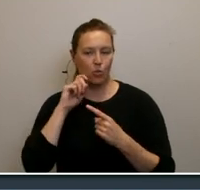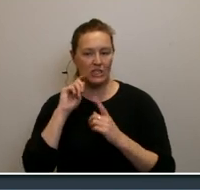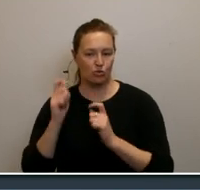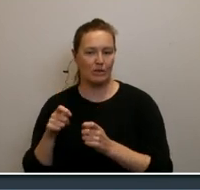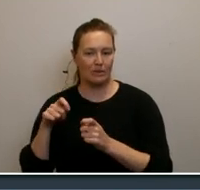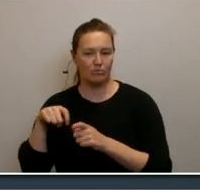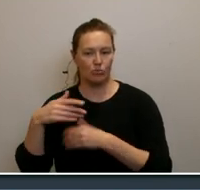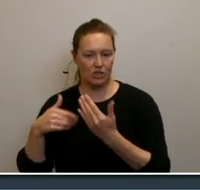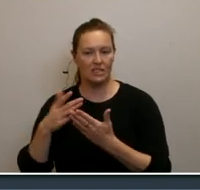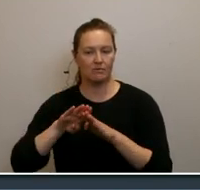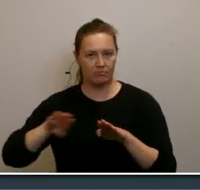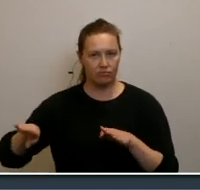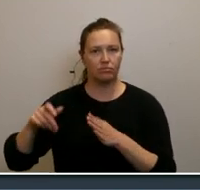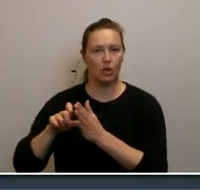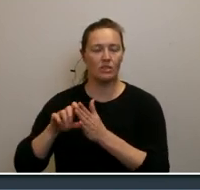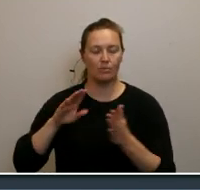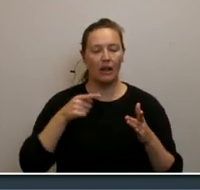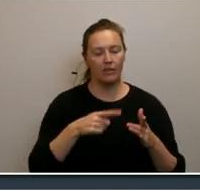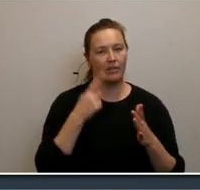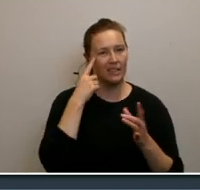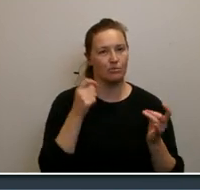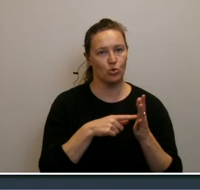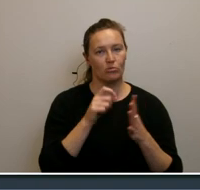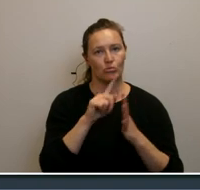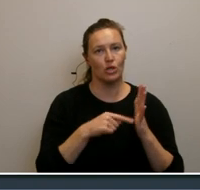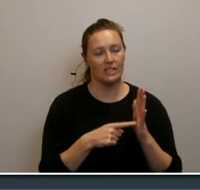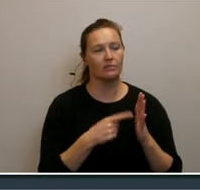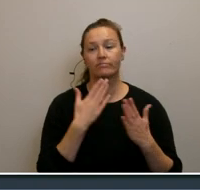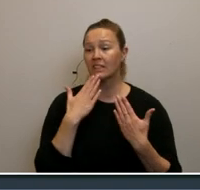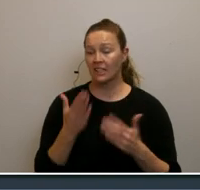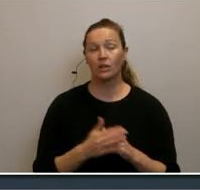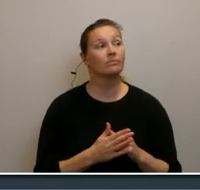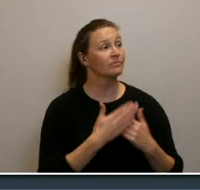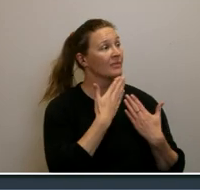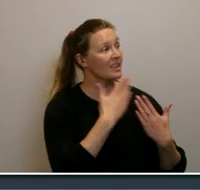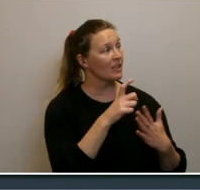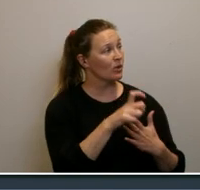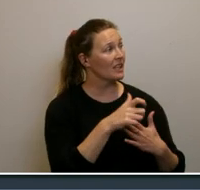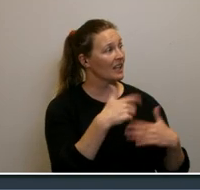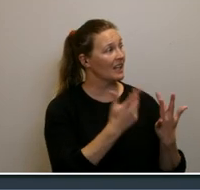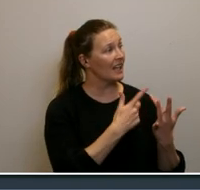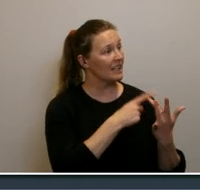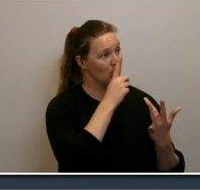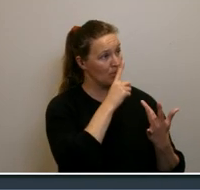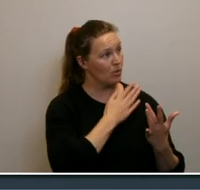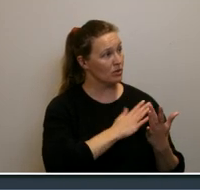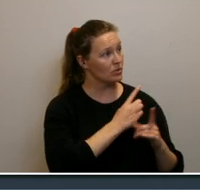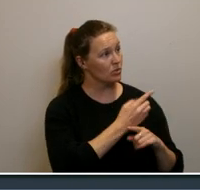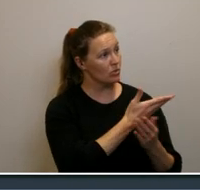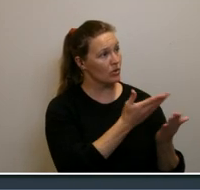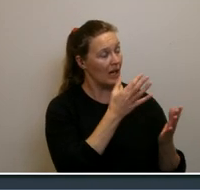incur. Thank you. Thank you very much, Claire. I'll just open up for any questions from councillors.